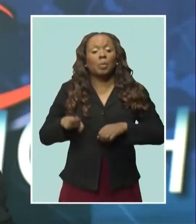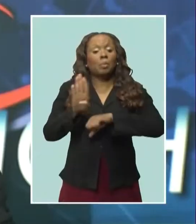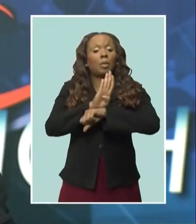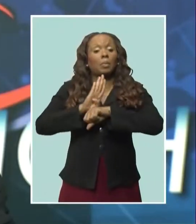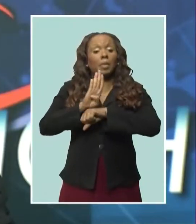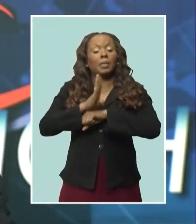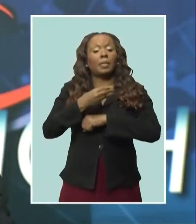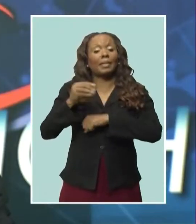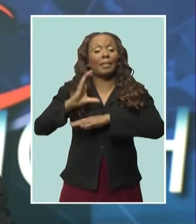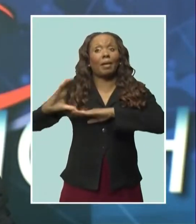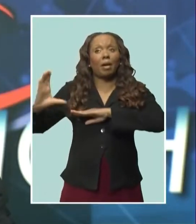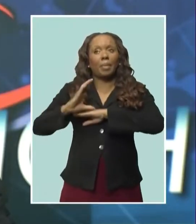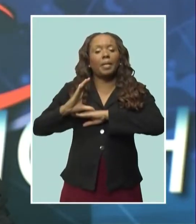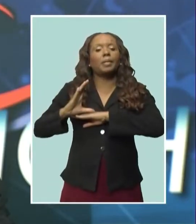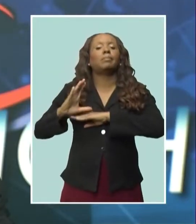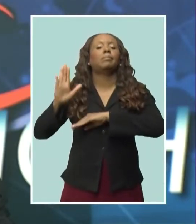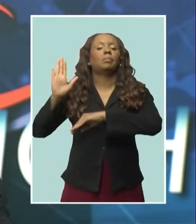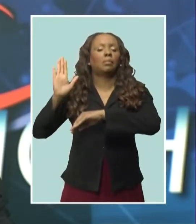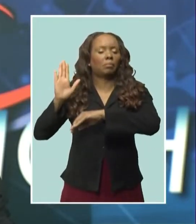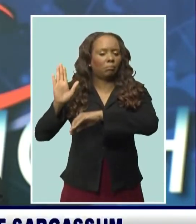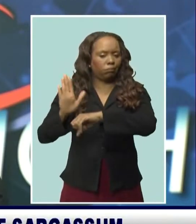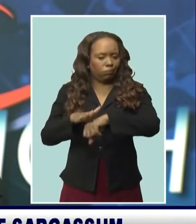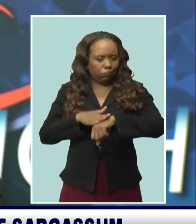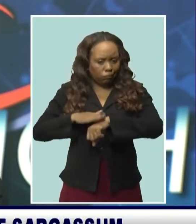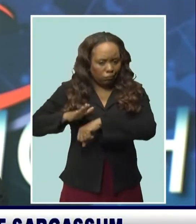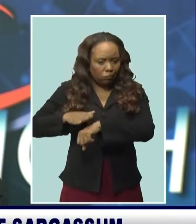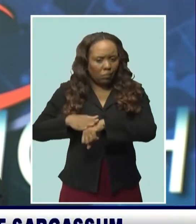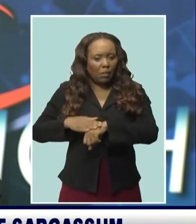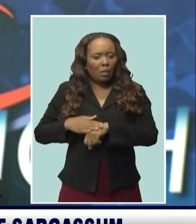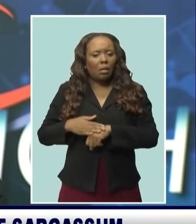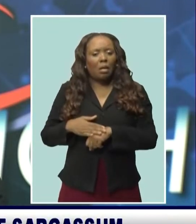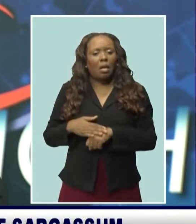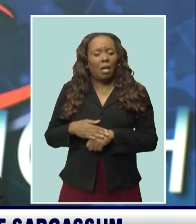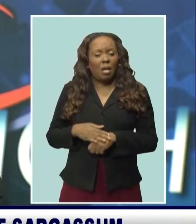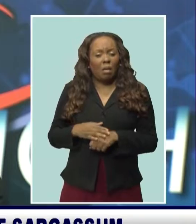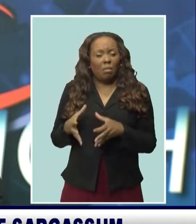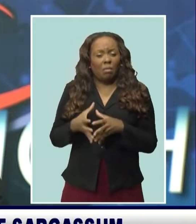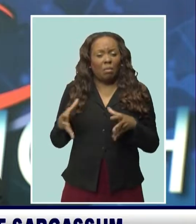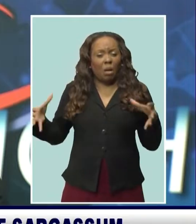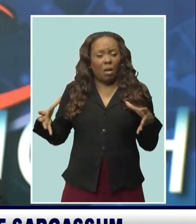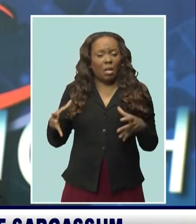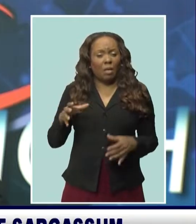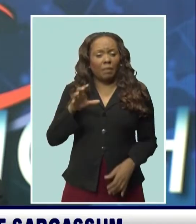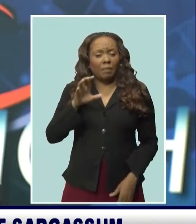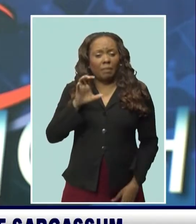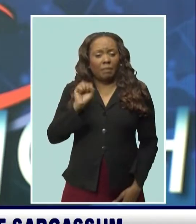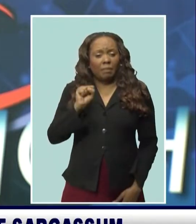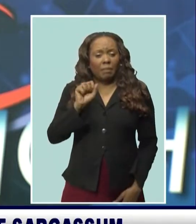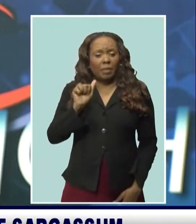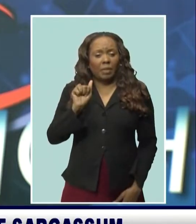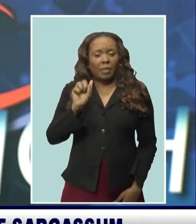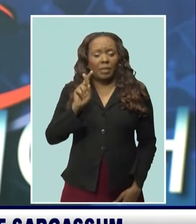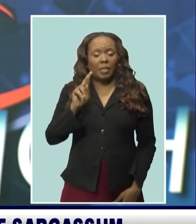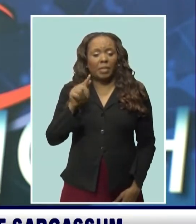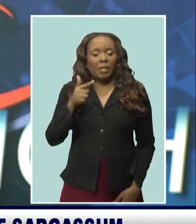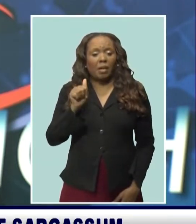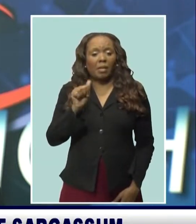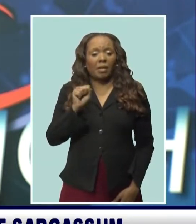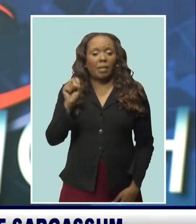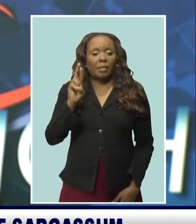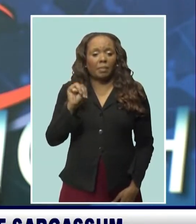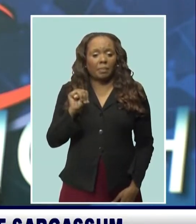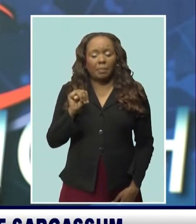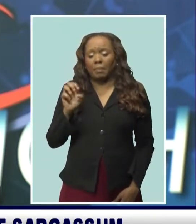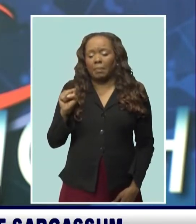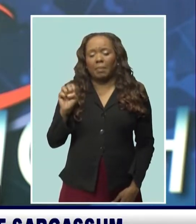Barbados and the Caribbean have been warned to be on the lookout for an influx of sargassum seaweed. The Caribbean Regional